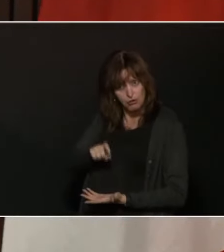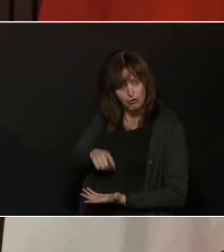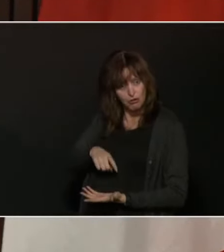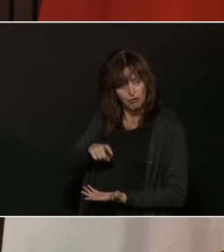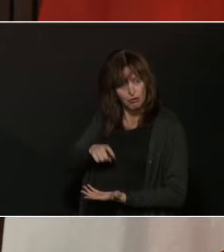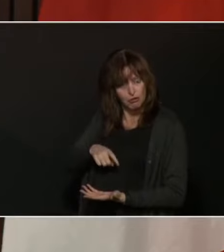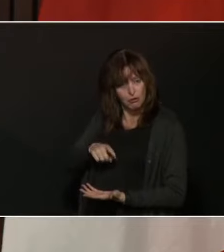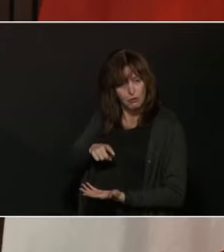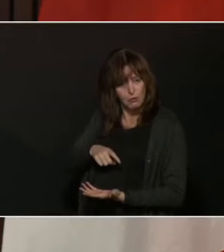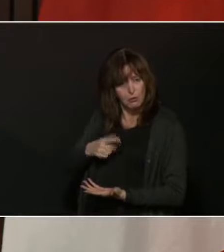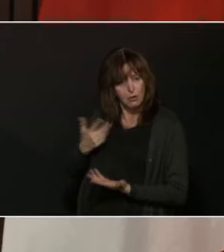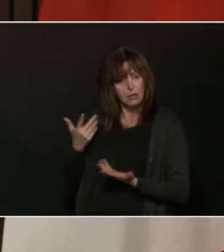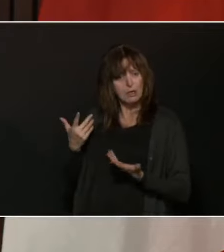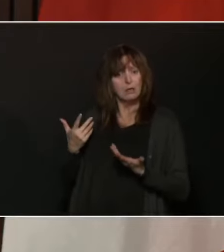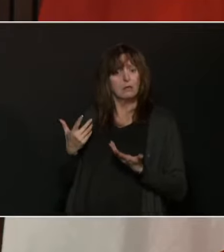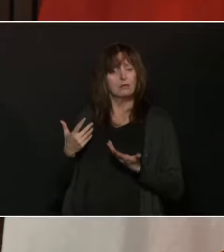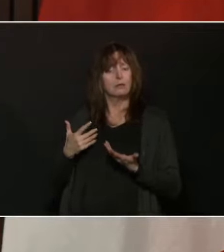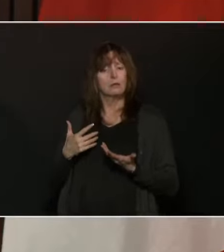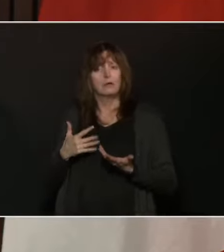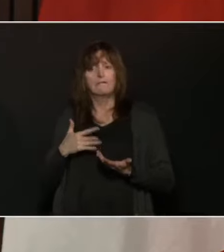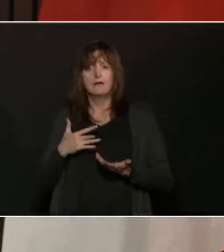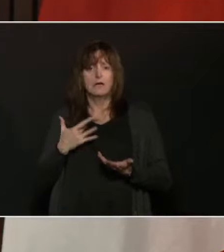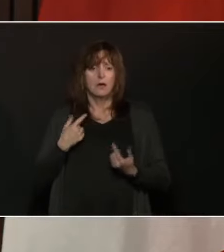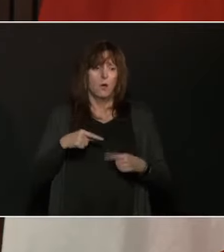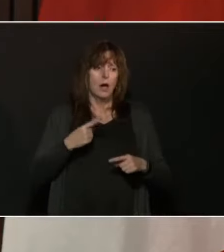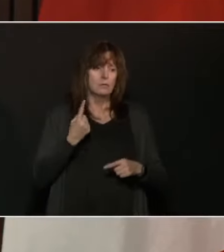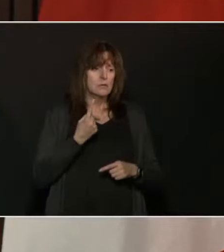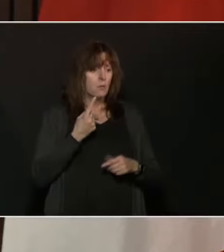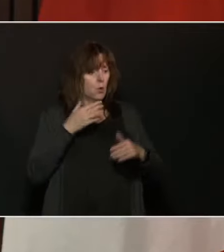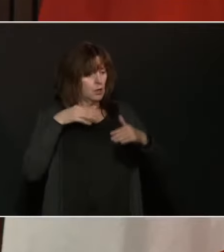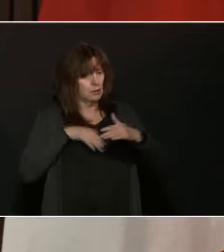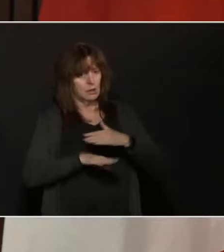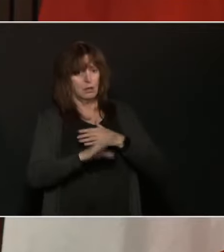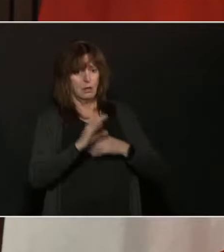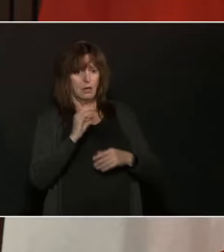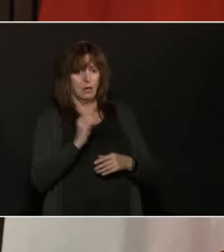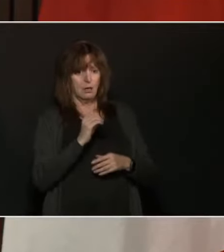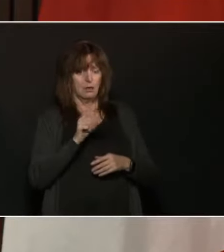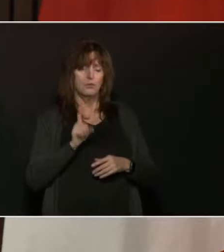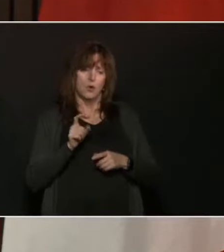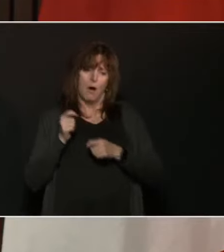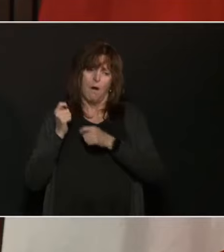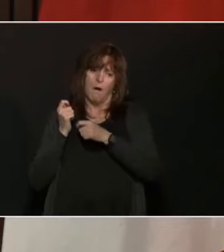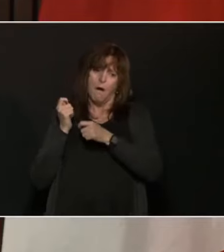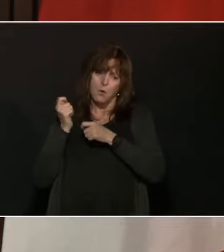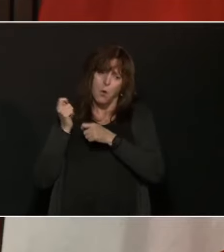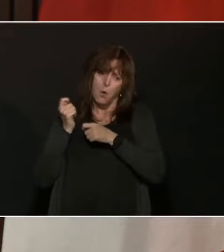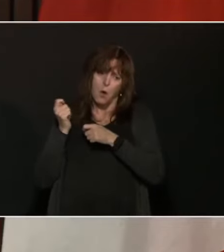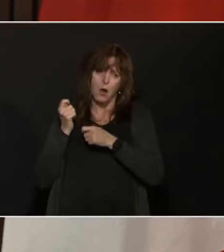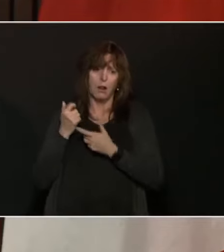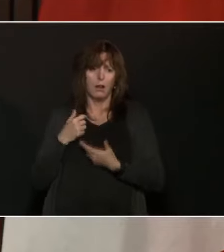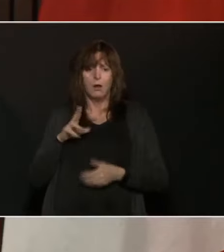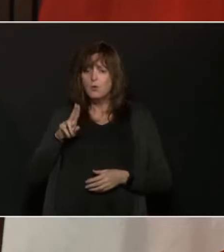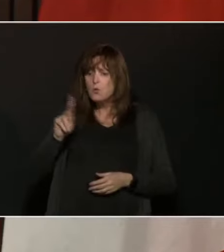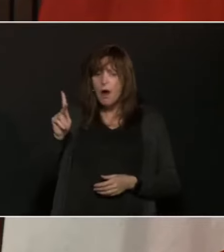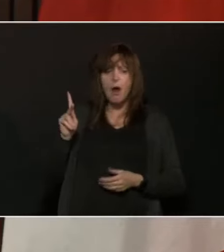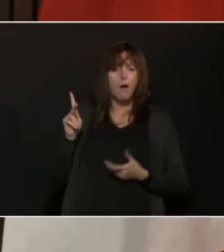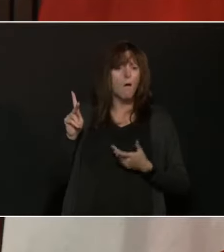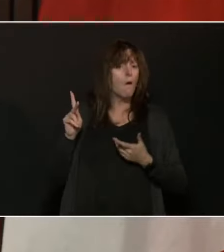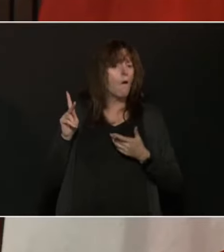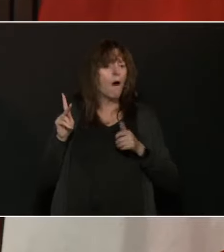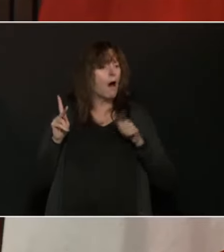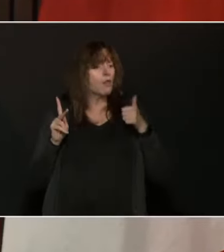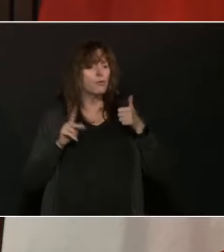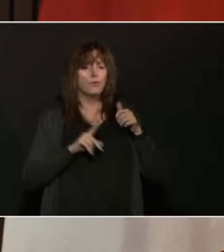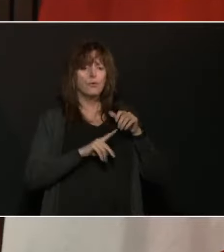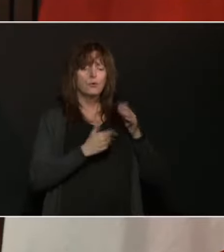the province if you're actually going to control the spread of this variant and other new variants. They do get introduced